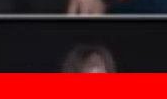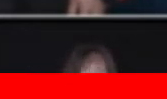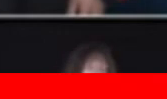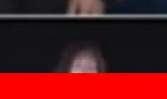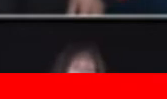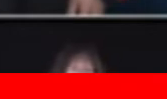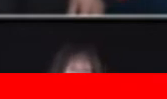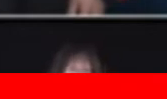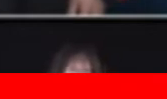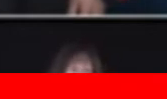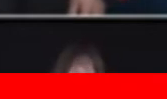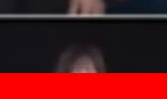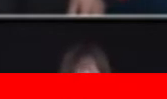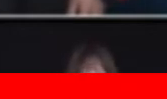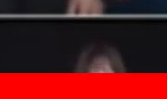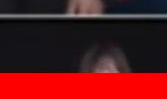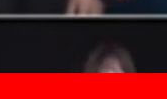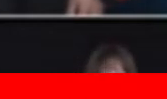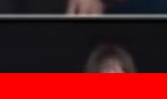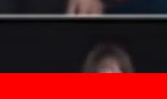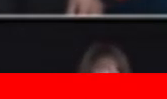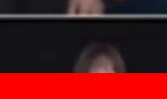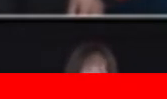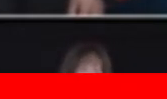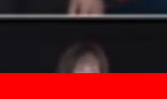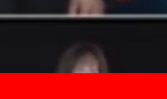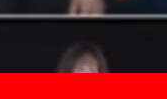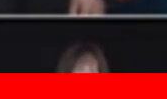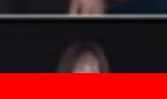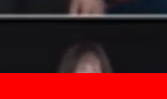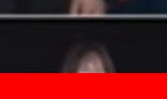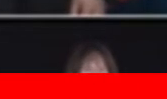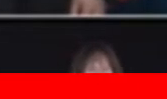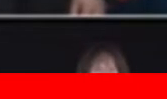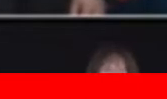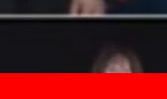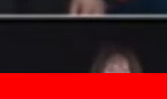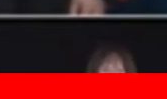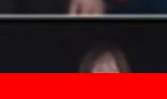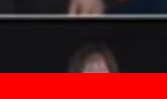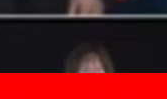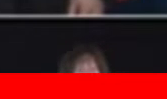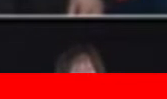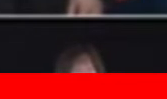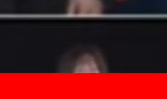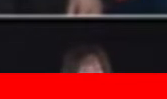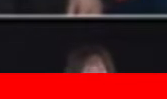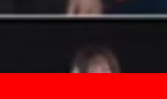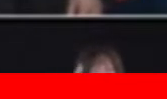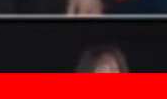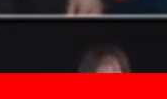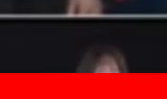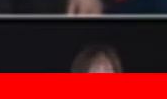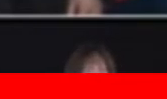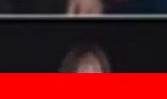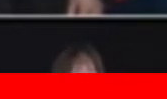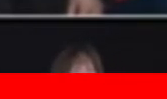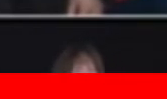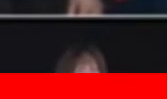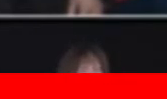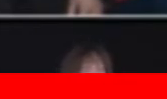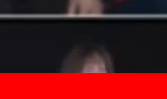Okay, can you say how long you expect these measures to last? And as my teenage daughter just angrily remarked in the